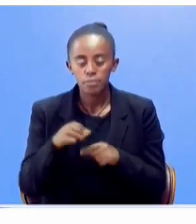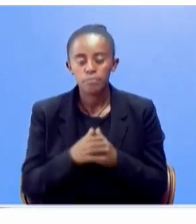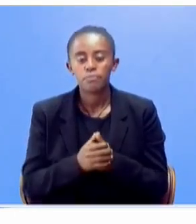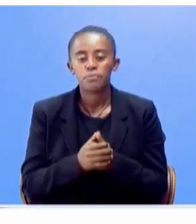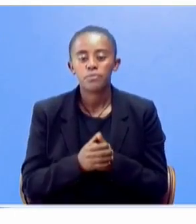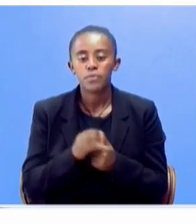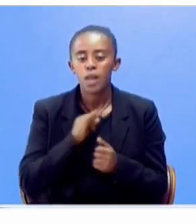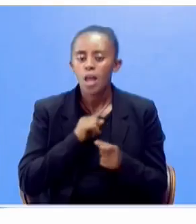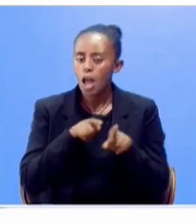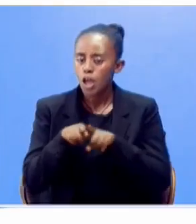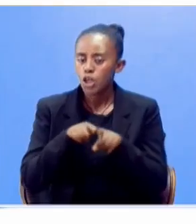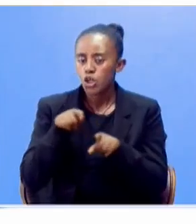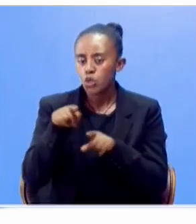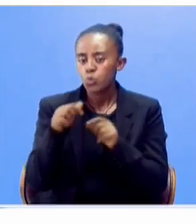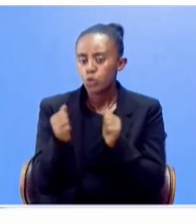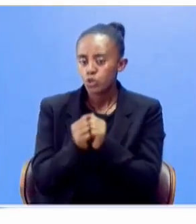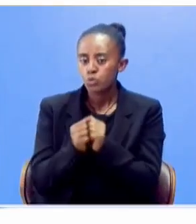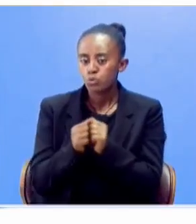with you.